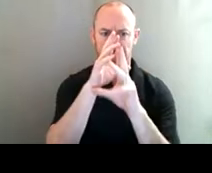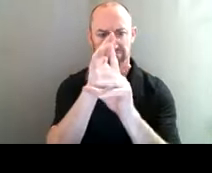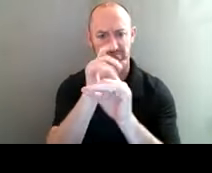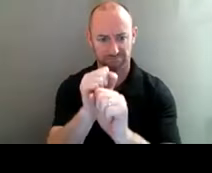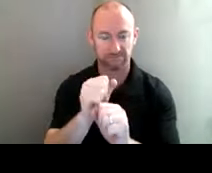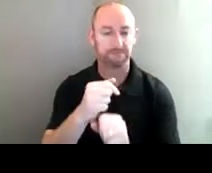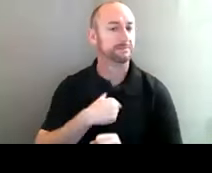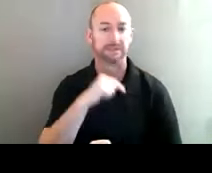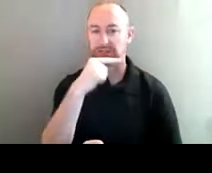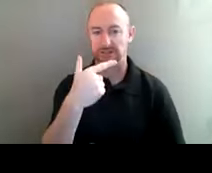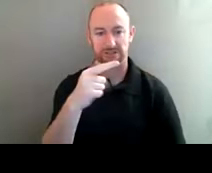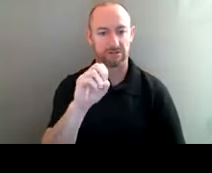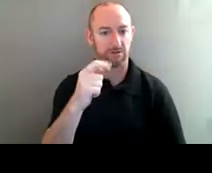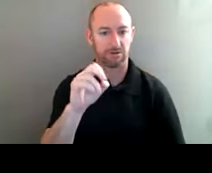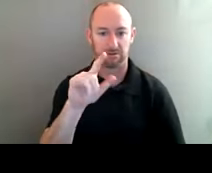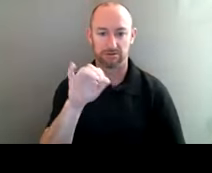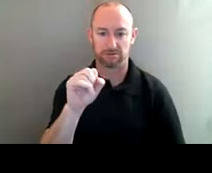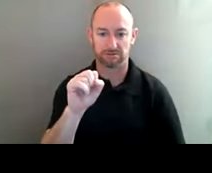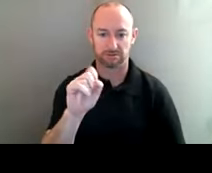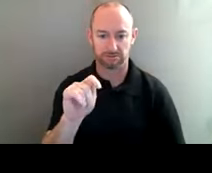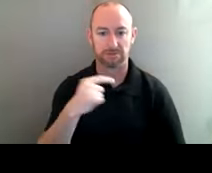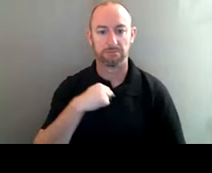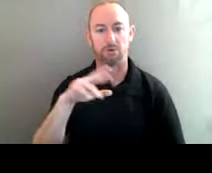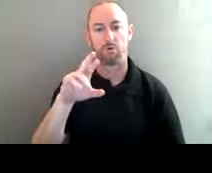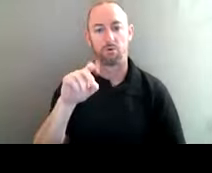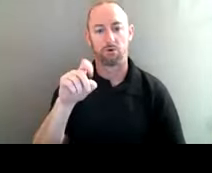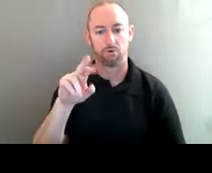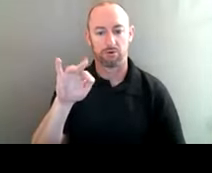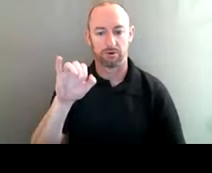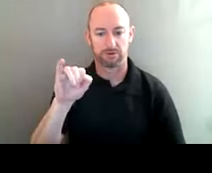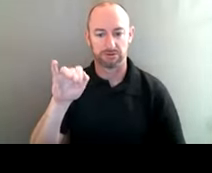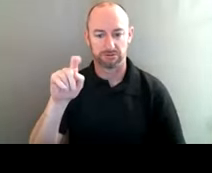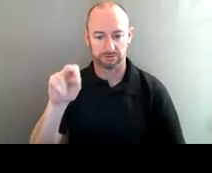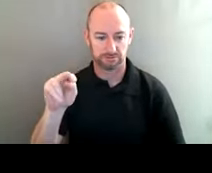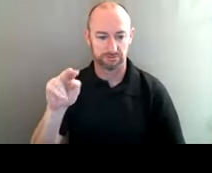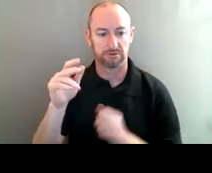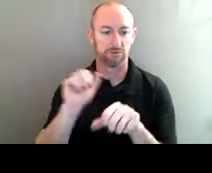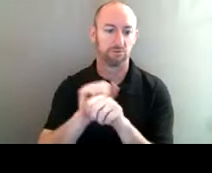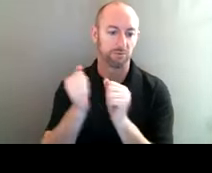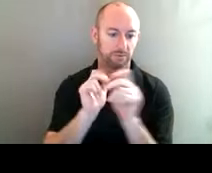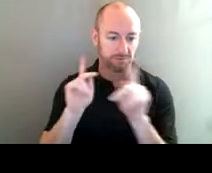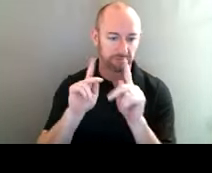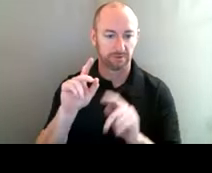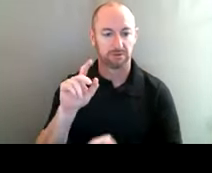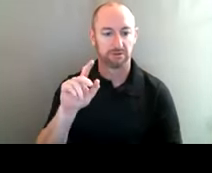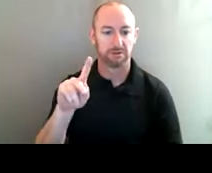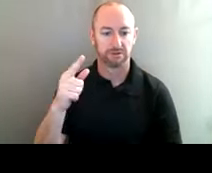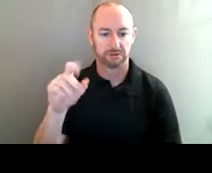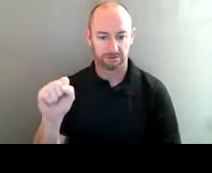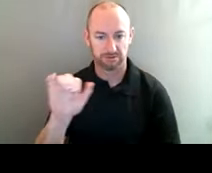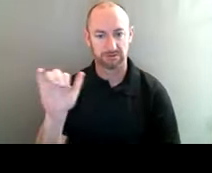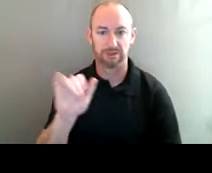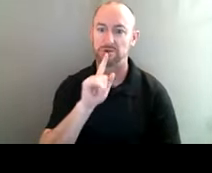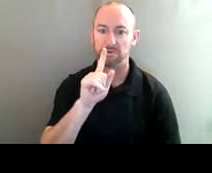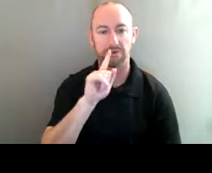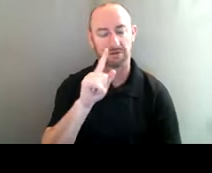I'm not a geologist either. I am a rhetorician, and I do rhetoric of science and technology and work with folks at KGS. So this is like super